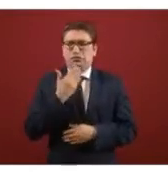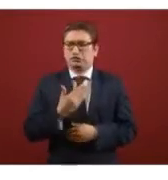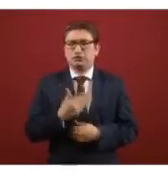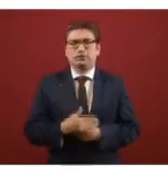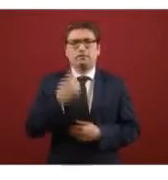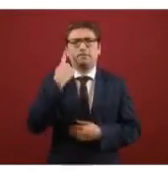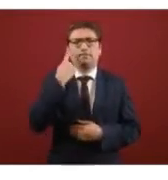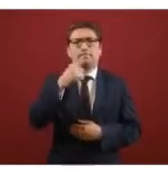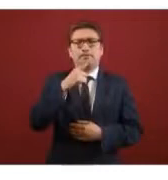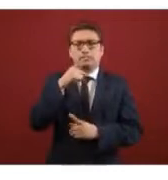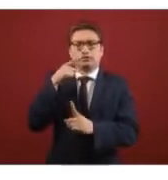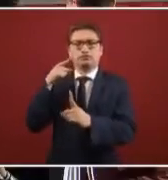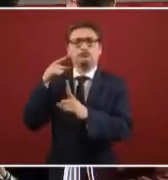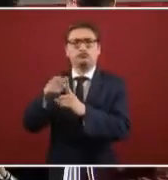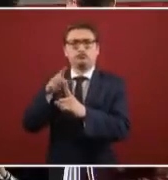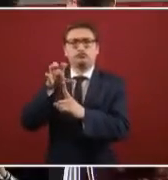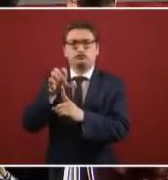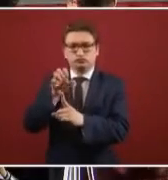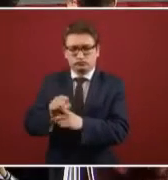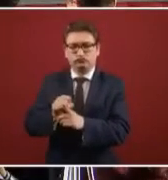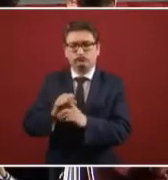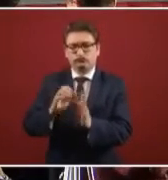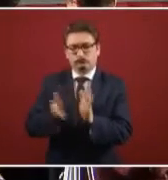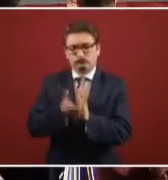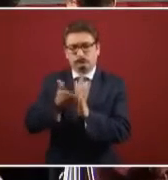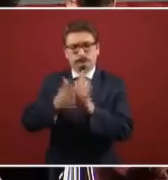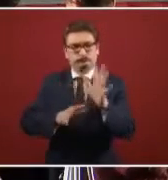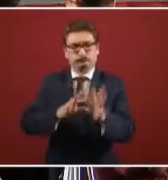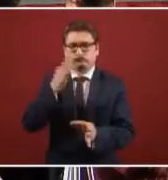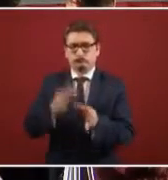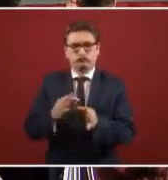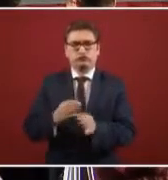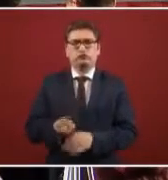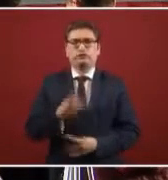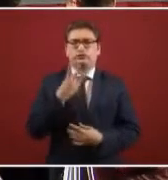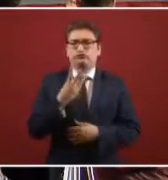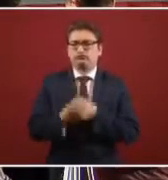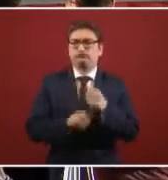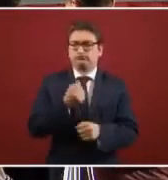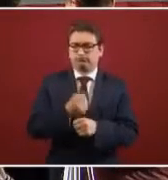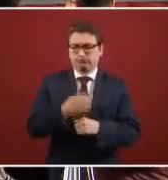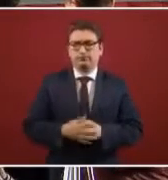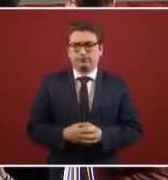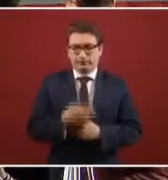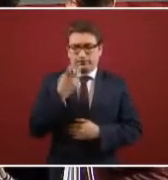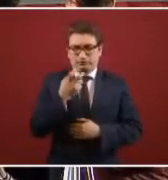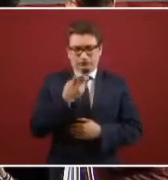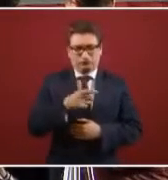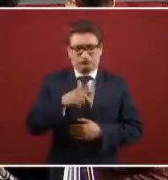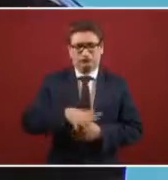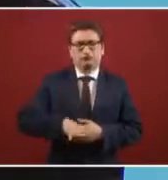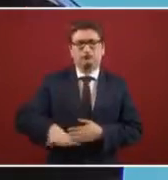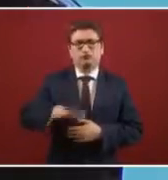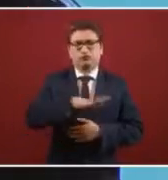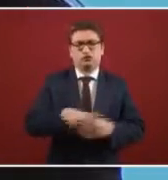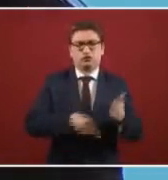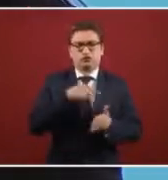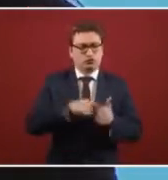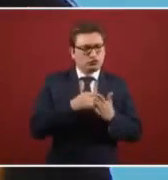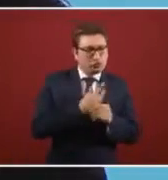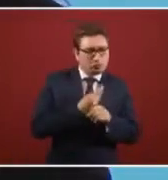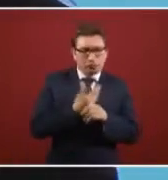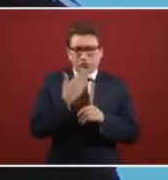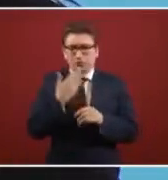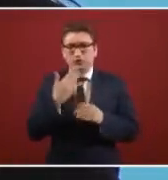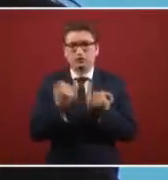a construirla en 3 años. in order to Al construct mismo it within tiempo que 3 estamos years. acondicionando el sitio, And at the se same está time, we're haciendo la conditioning ingeniería the de site, detalle, se